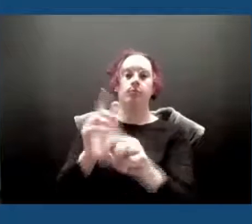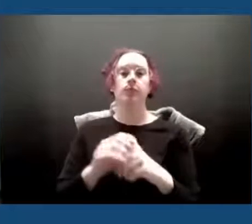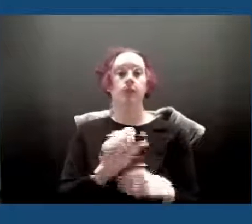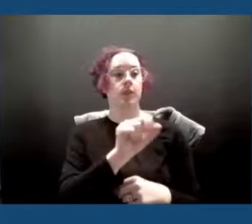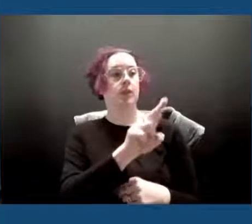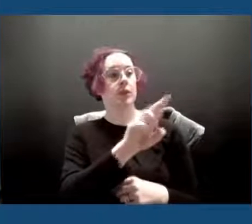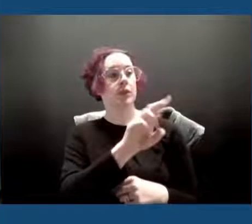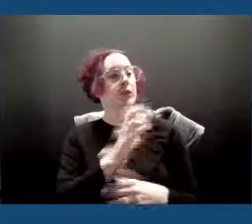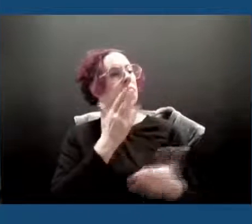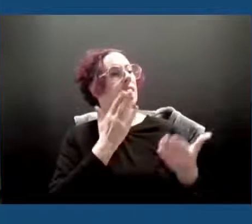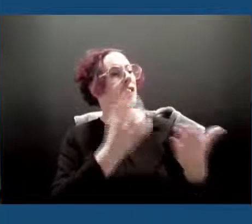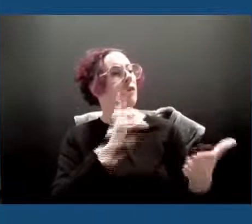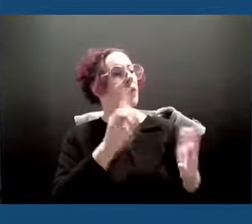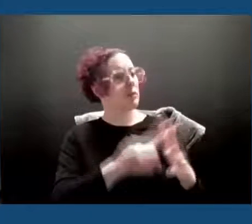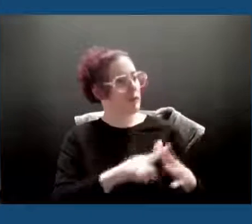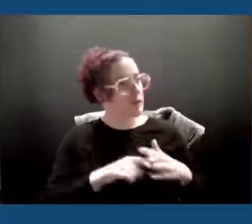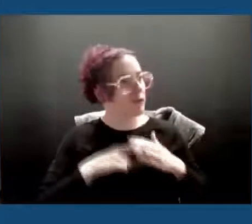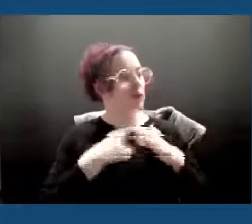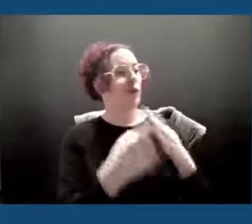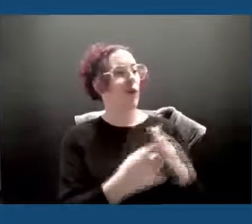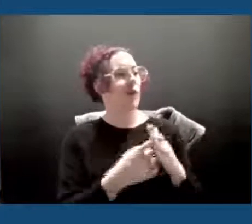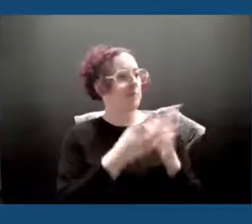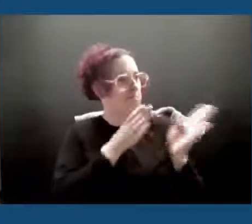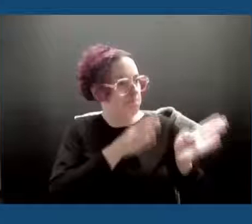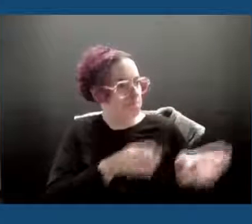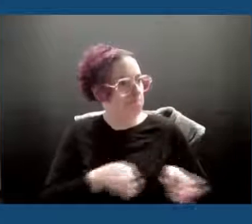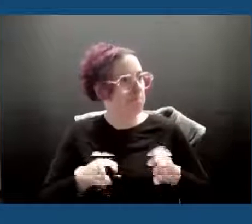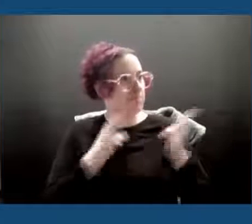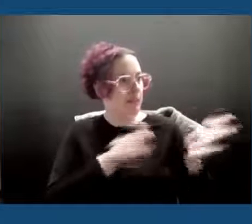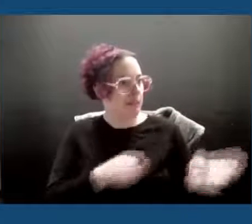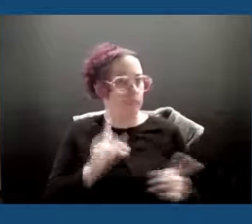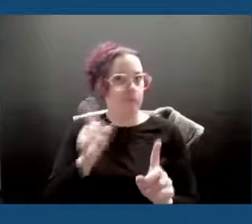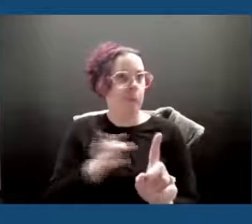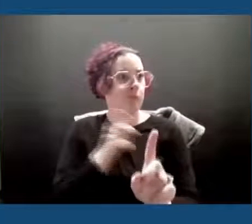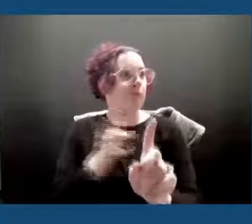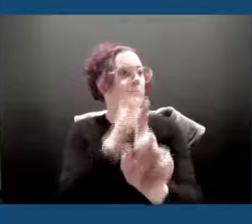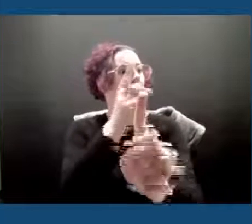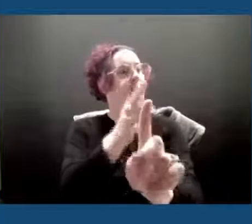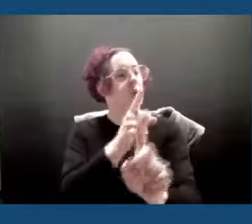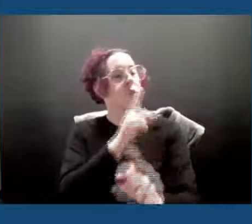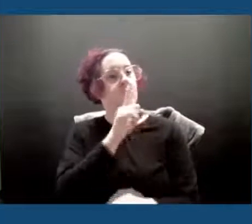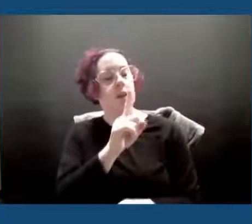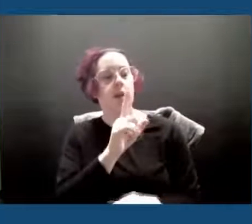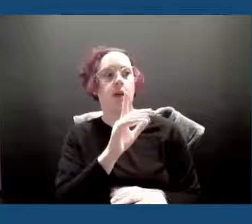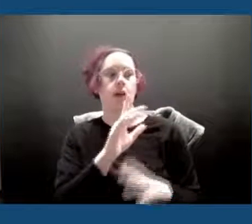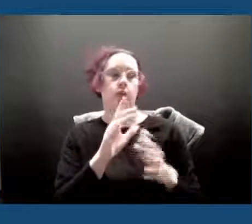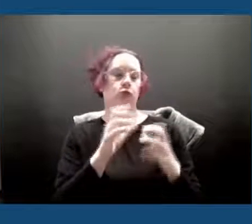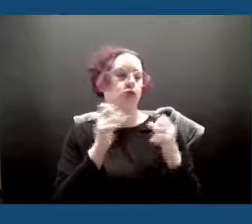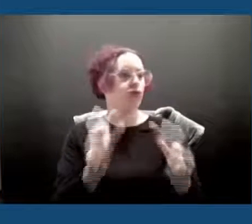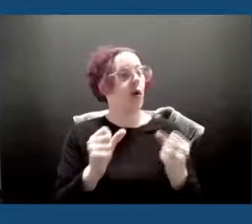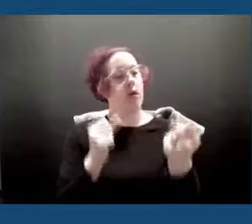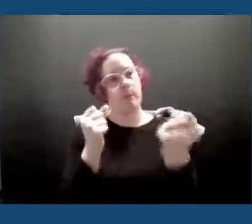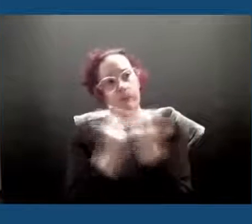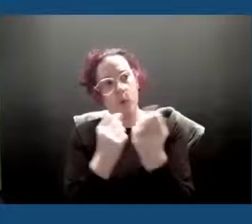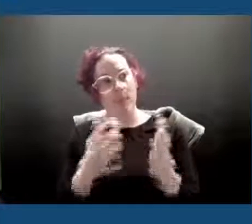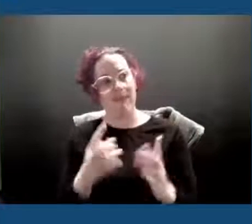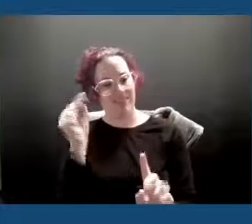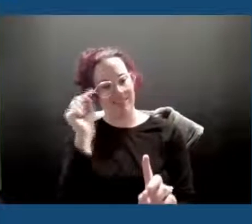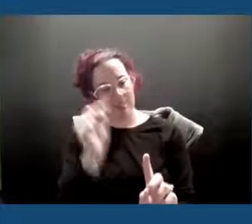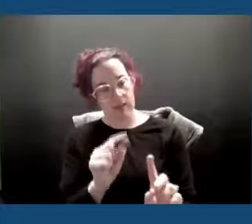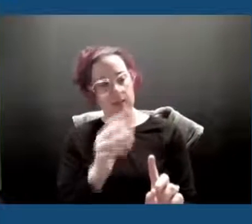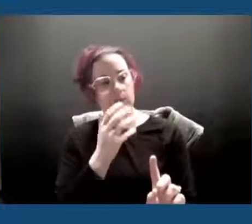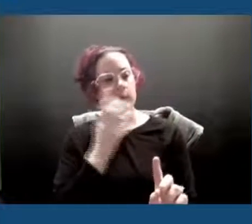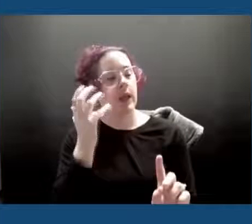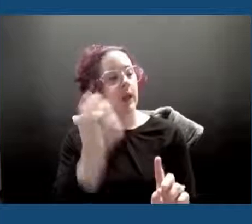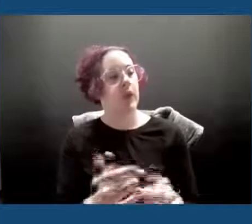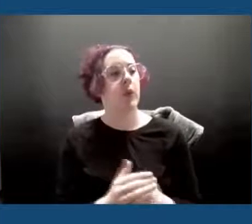you for starting this venture, for being an incredible champion in this space, and